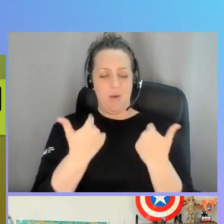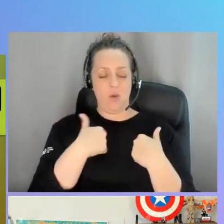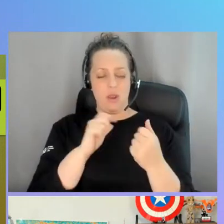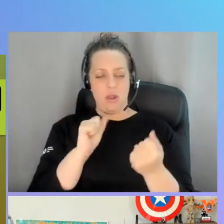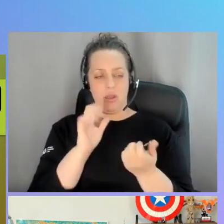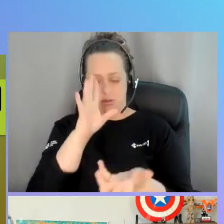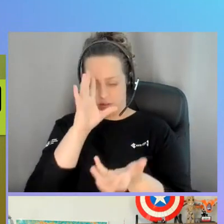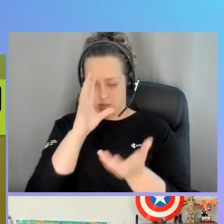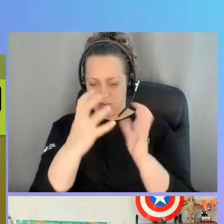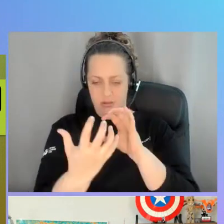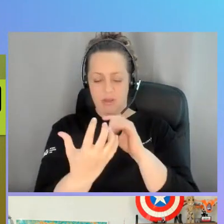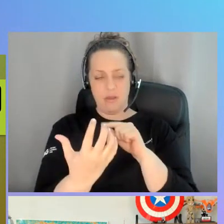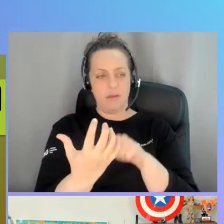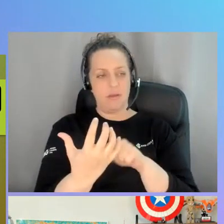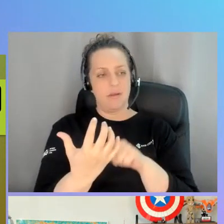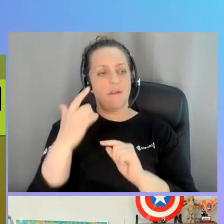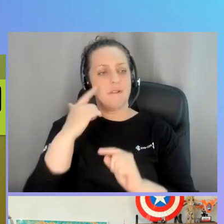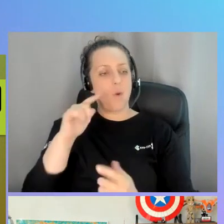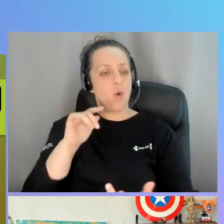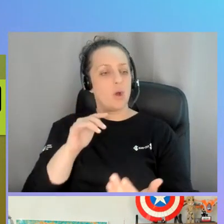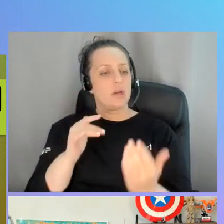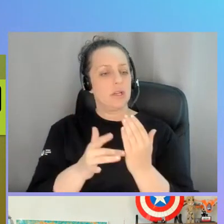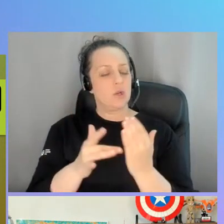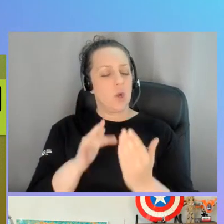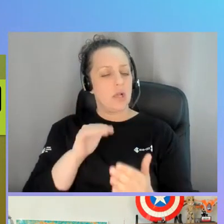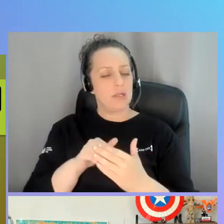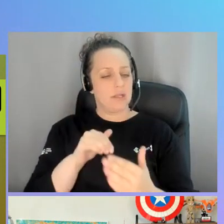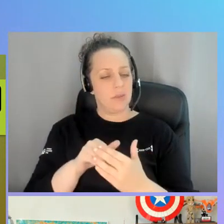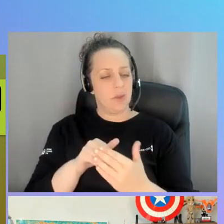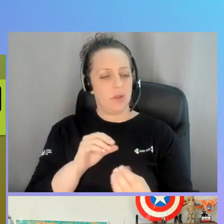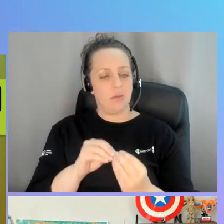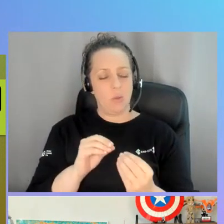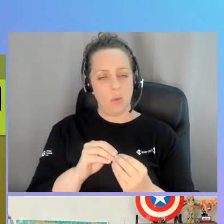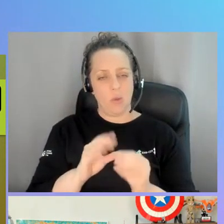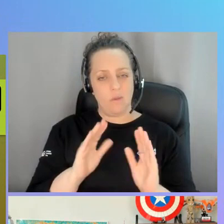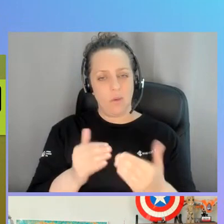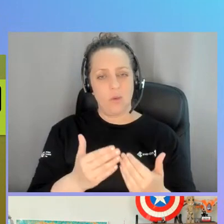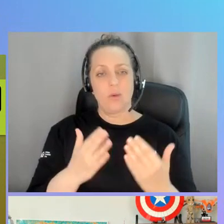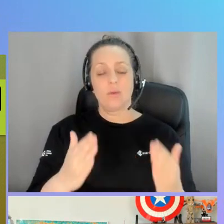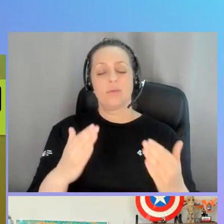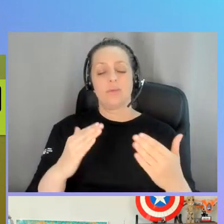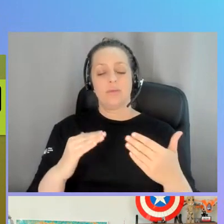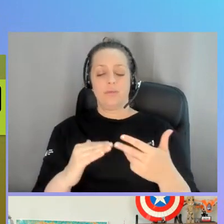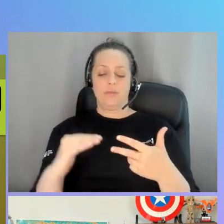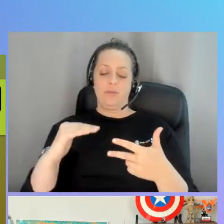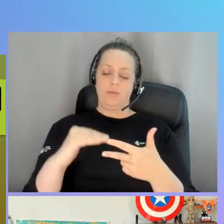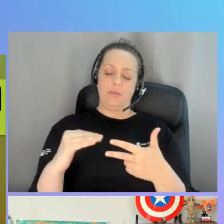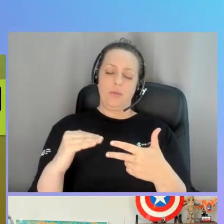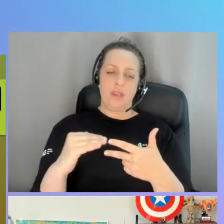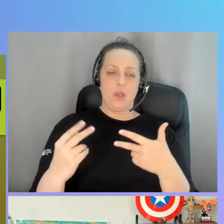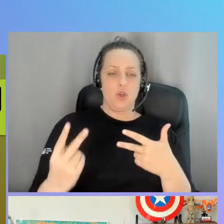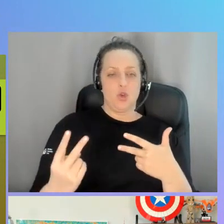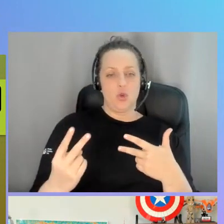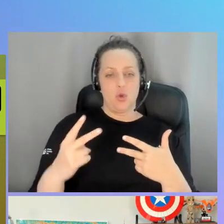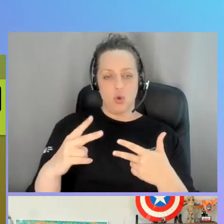accessibility. But then you can move into your tier two training, as I call it, or maybe your role or team-based training. That's where we can